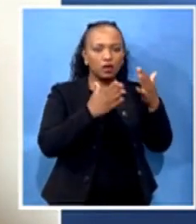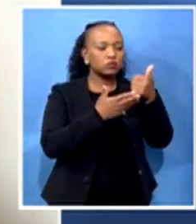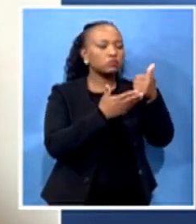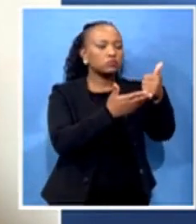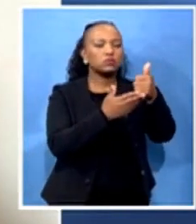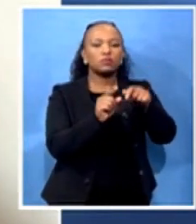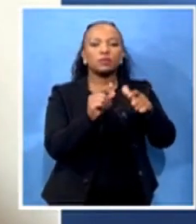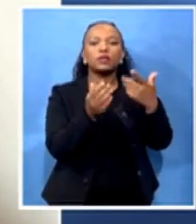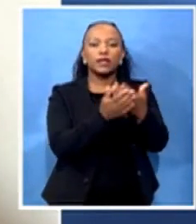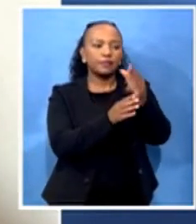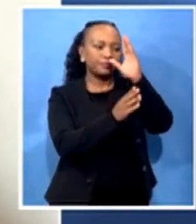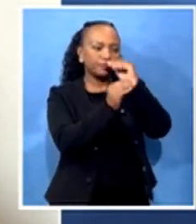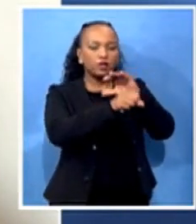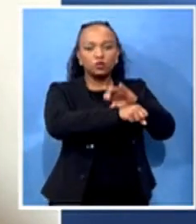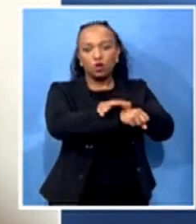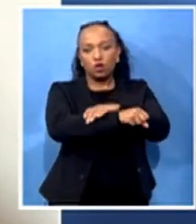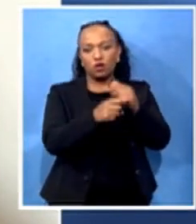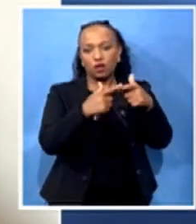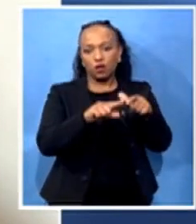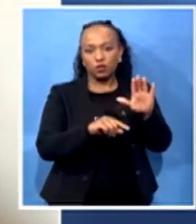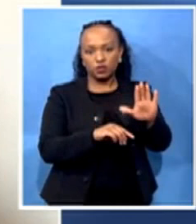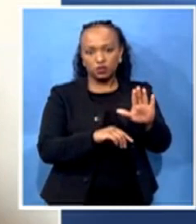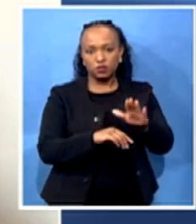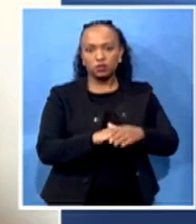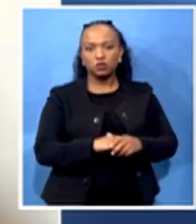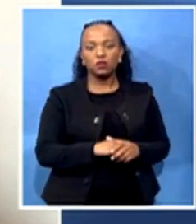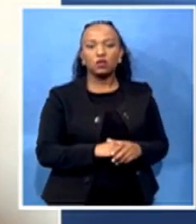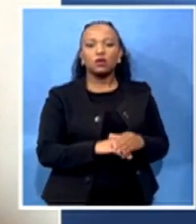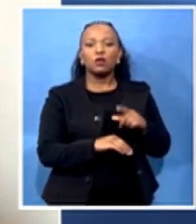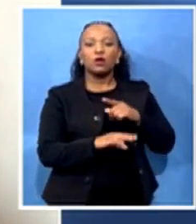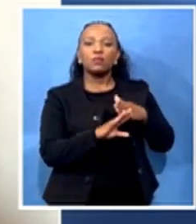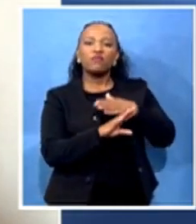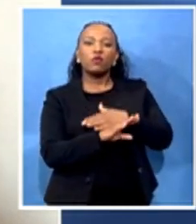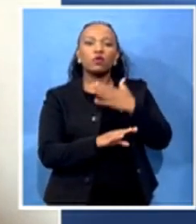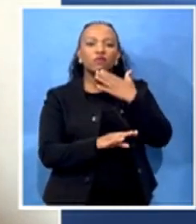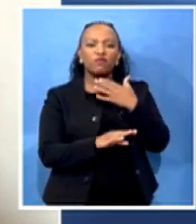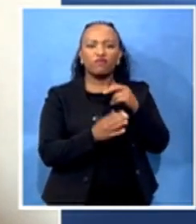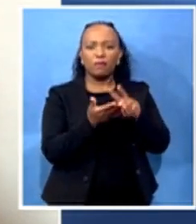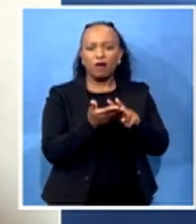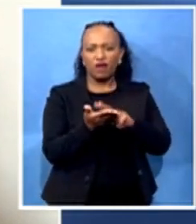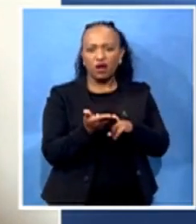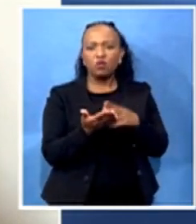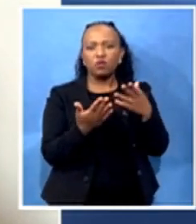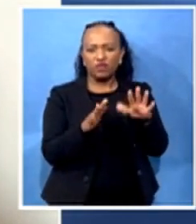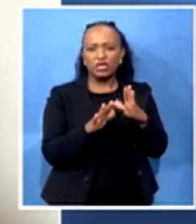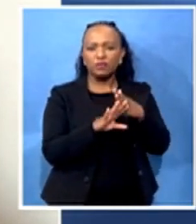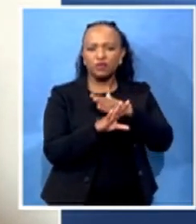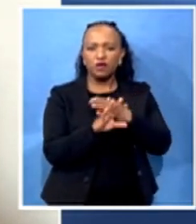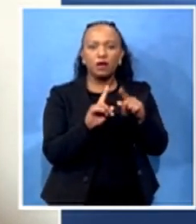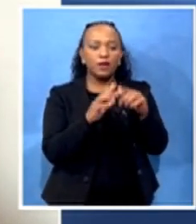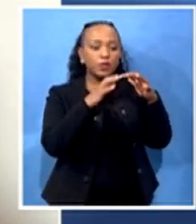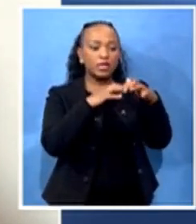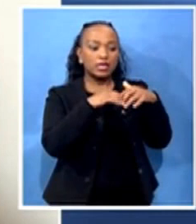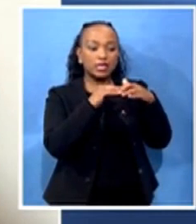lot of tools outside this particular board, but the reason we built this board is that we wanted to make